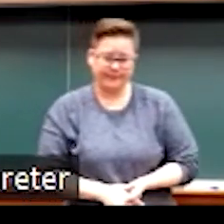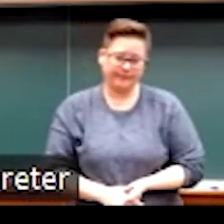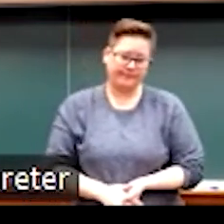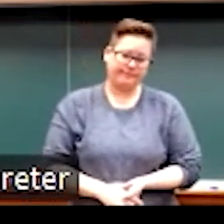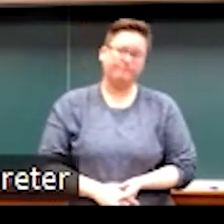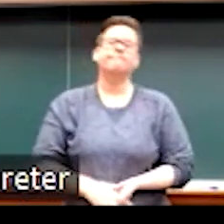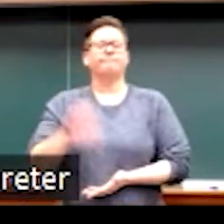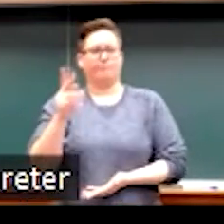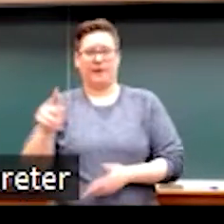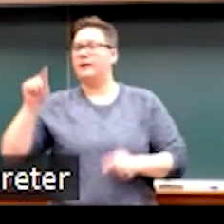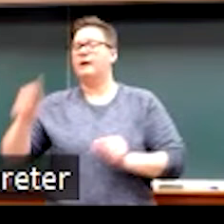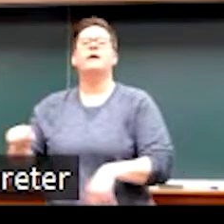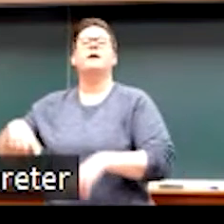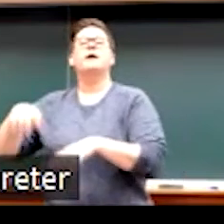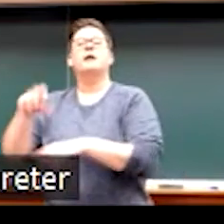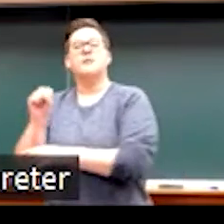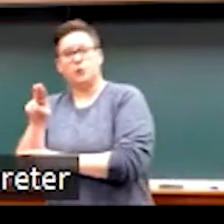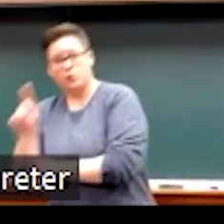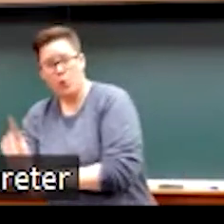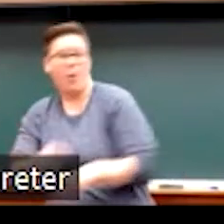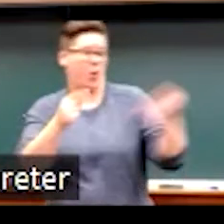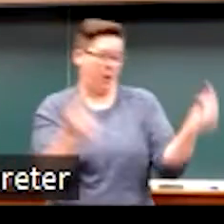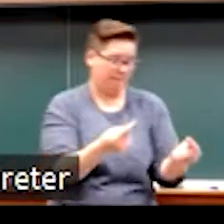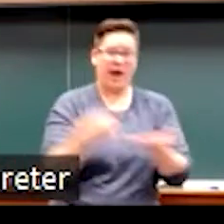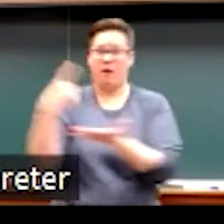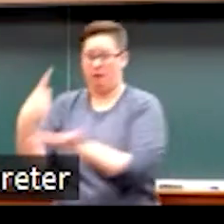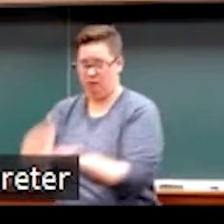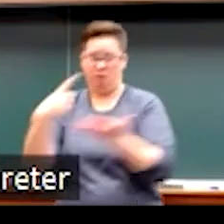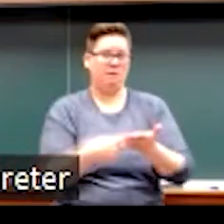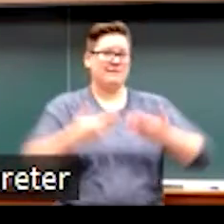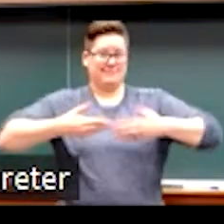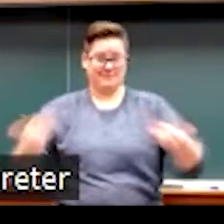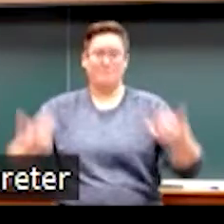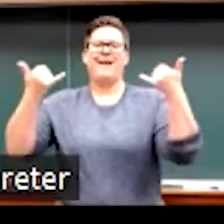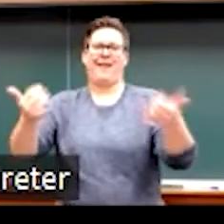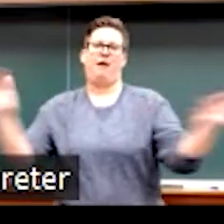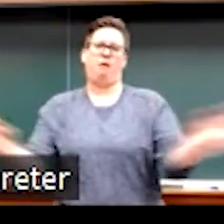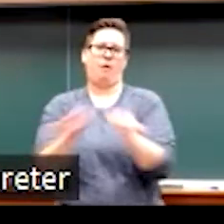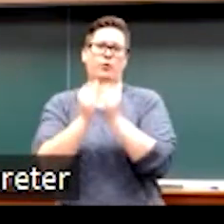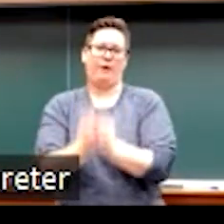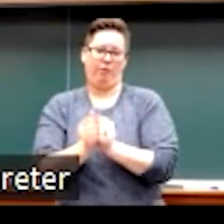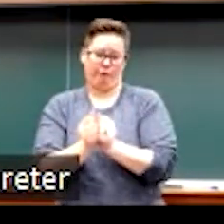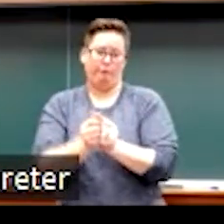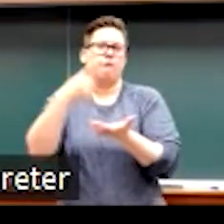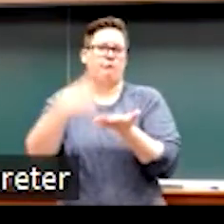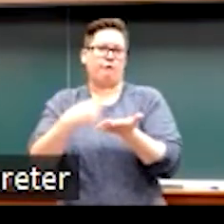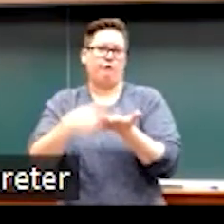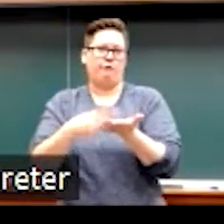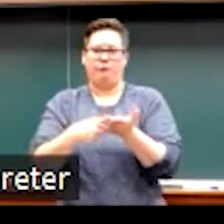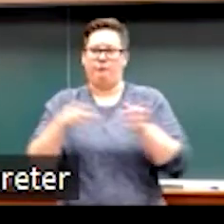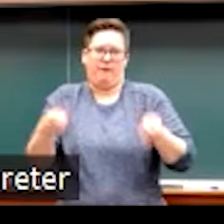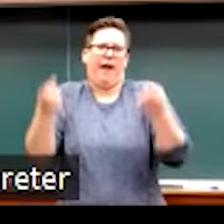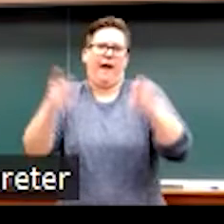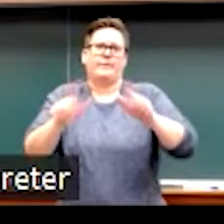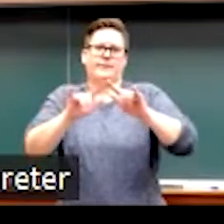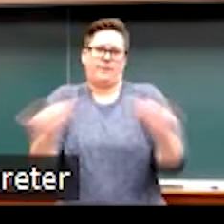Okay, so we've covered each of those individually, substance use and pain, and now we want to bring them together and talk about this